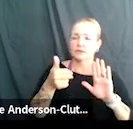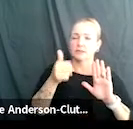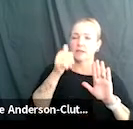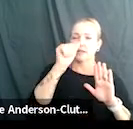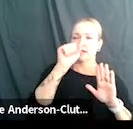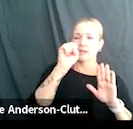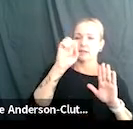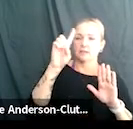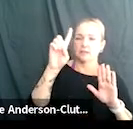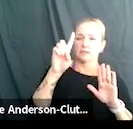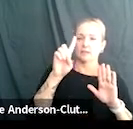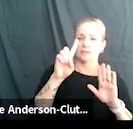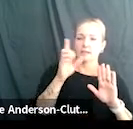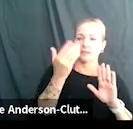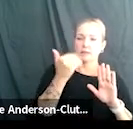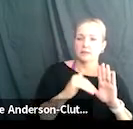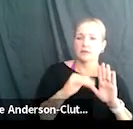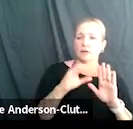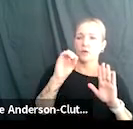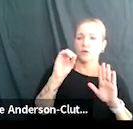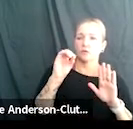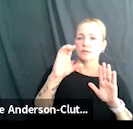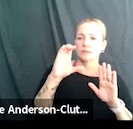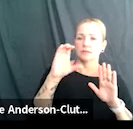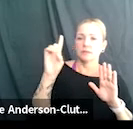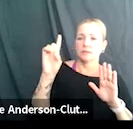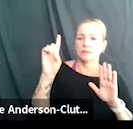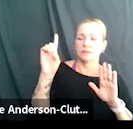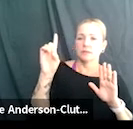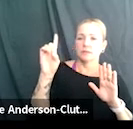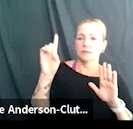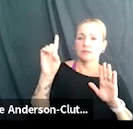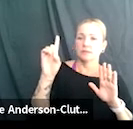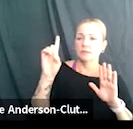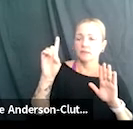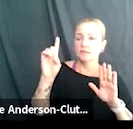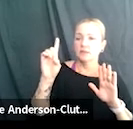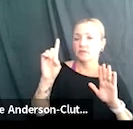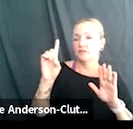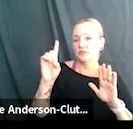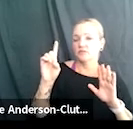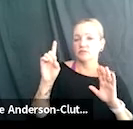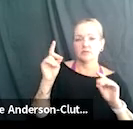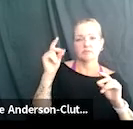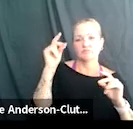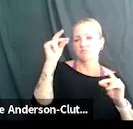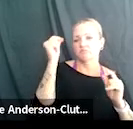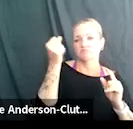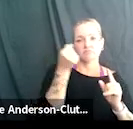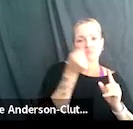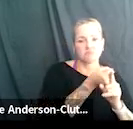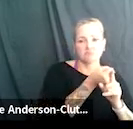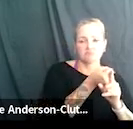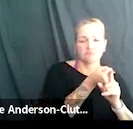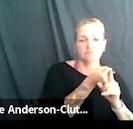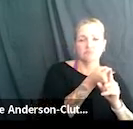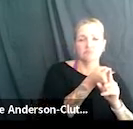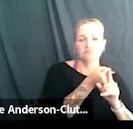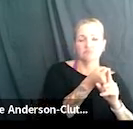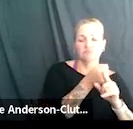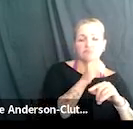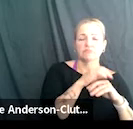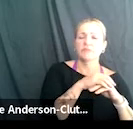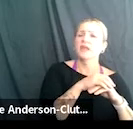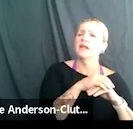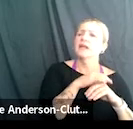of relatively acute onset. And my question, I guess, is, did Lauren Wingfield